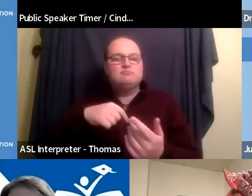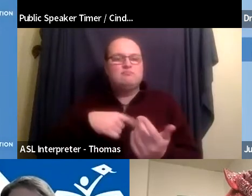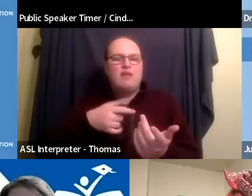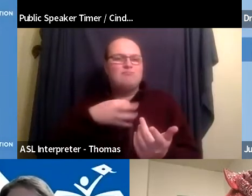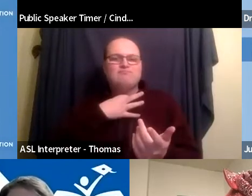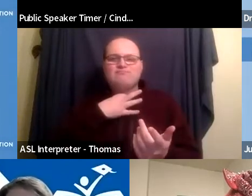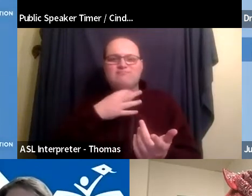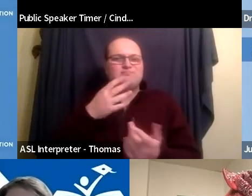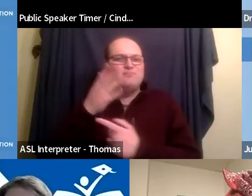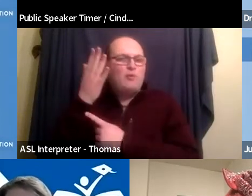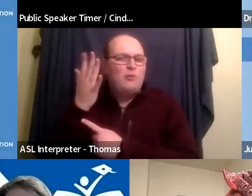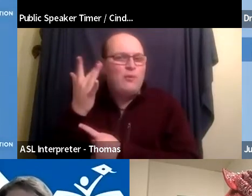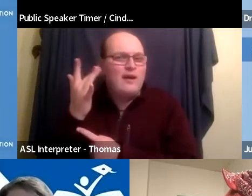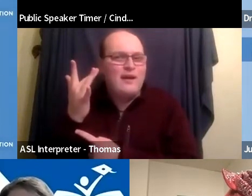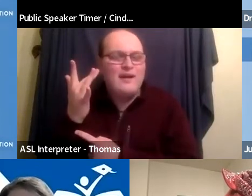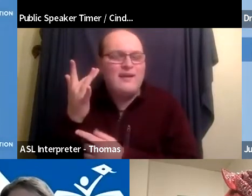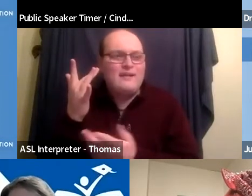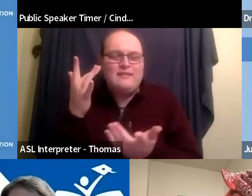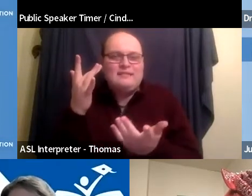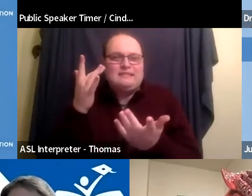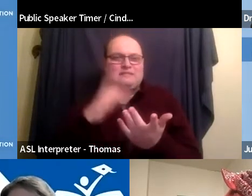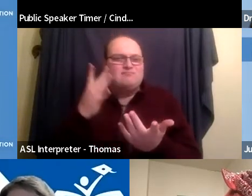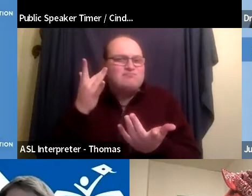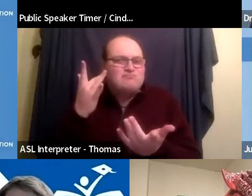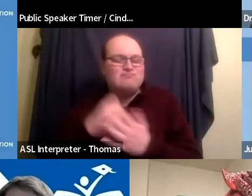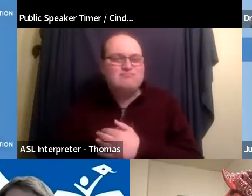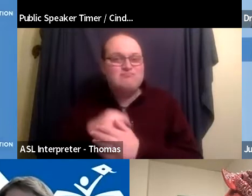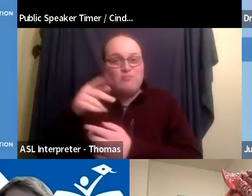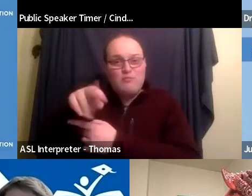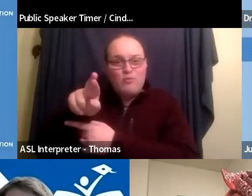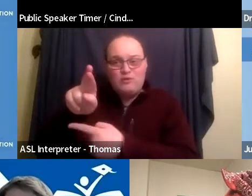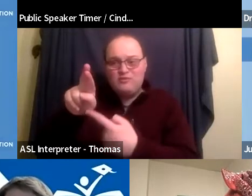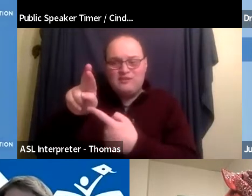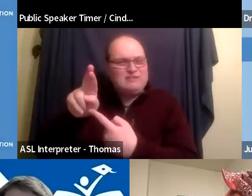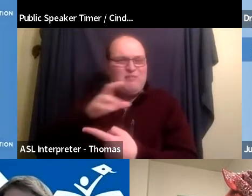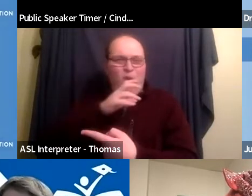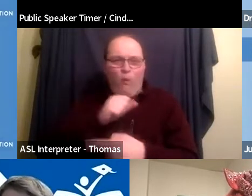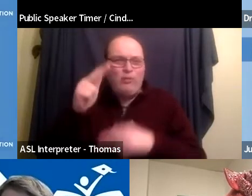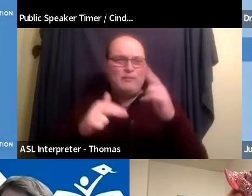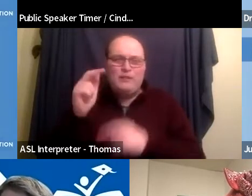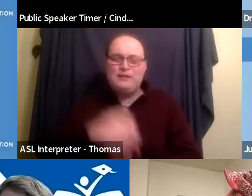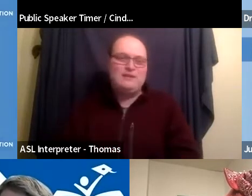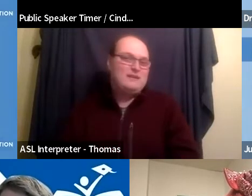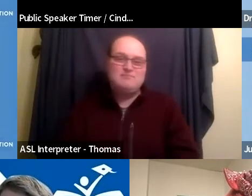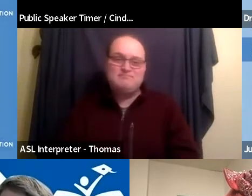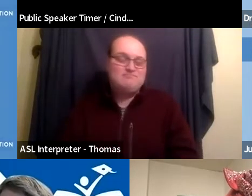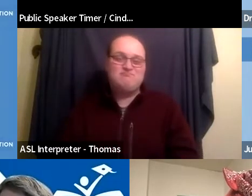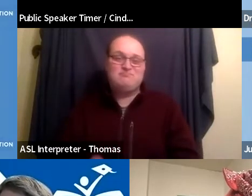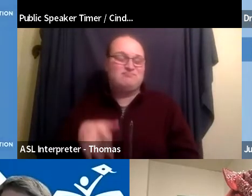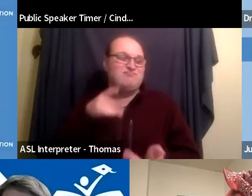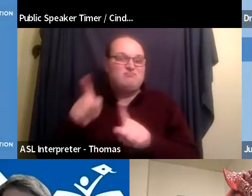why, the two reasons that was given to me was that Pointer Ridge is an old building and also that we are